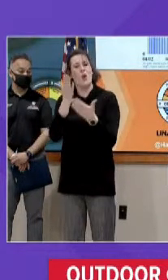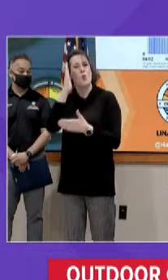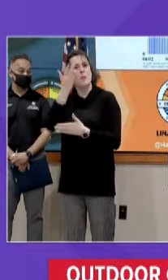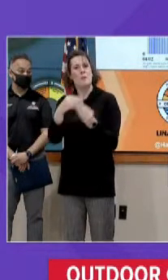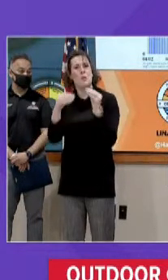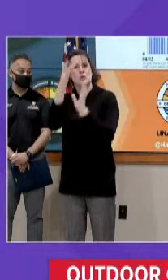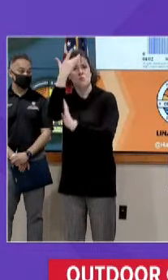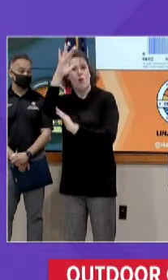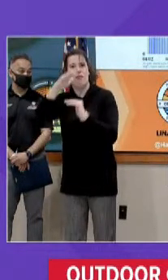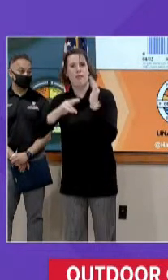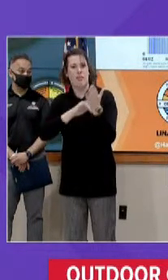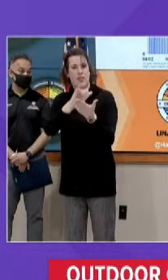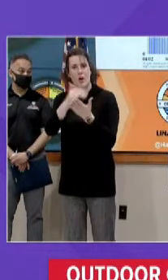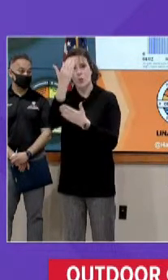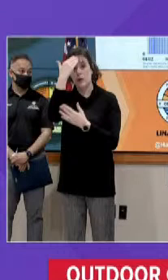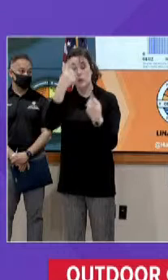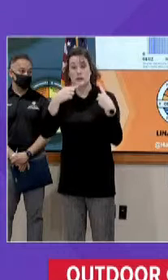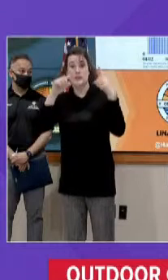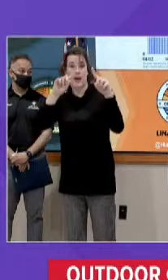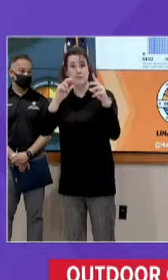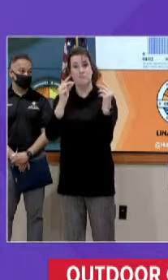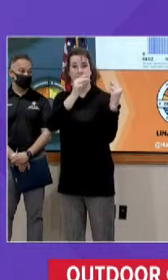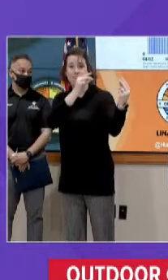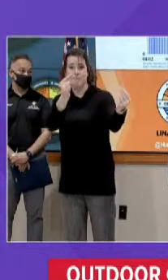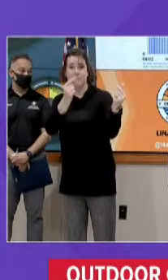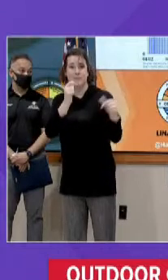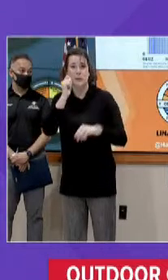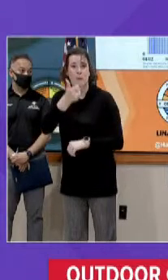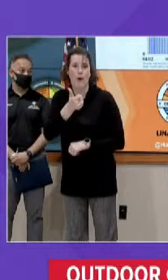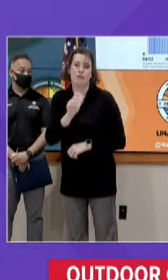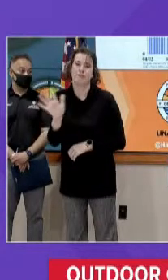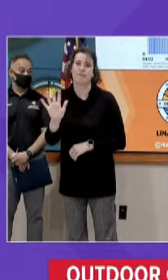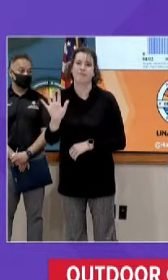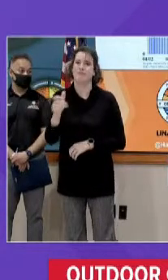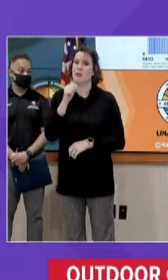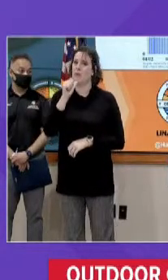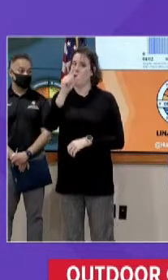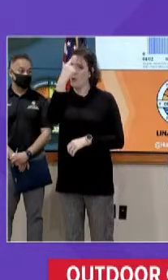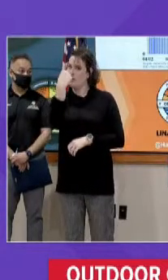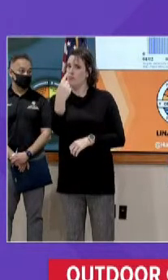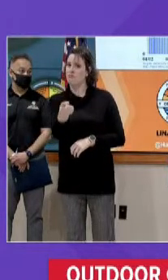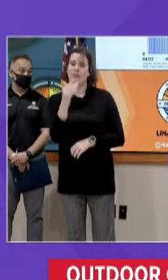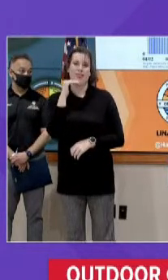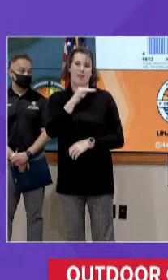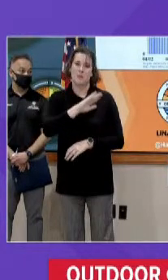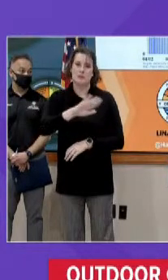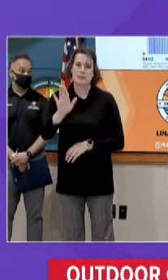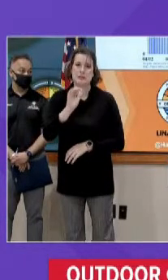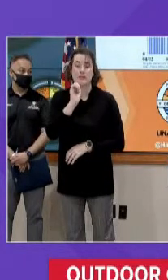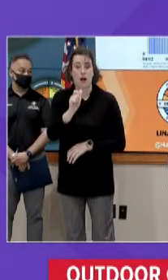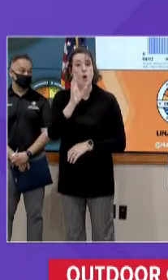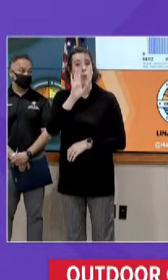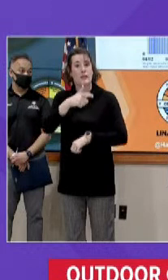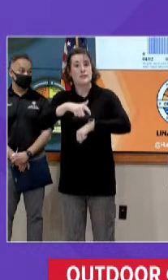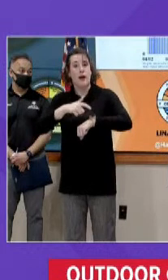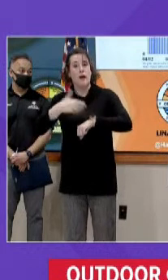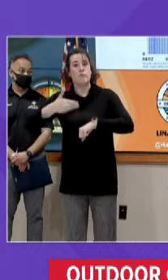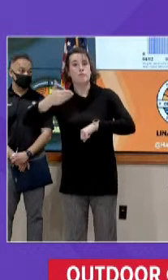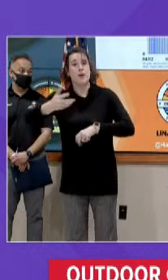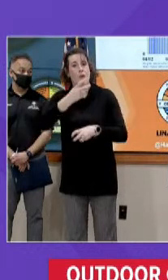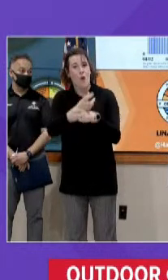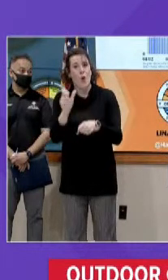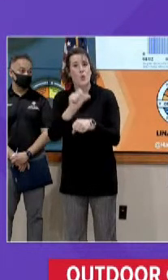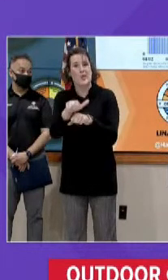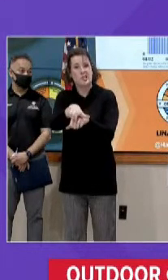than that. We know success will not happen overnight. I am not going to pretend I am not going to tell you that. It will take time. It will take hard work. It will